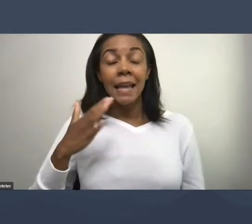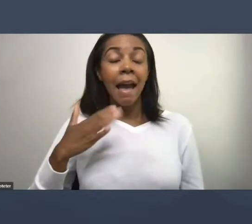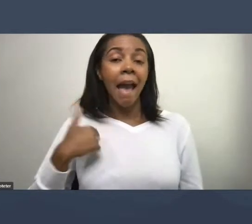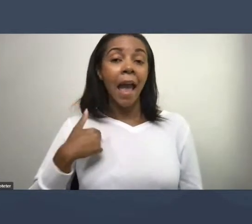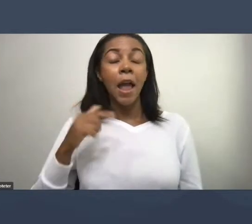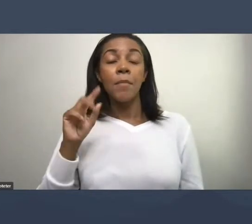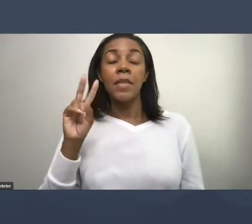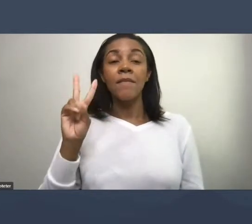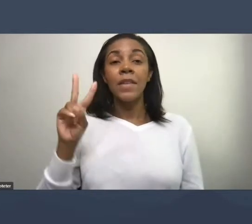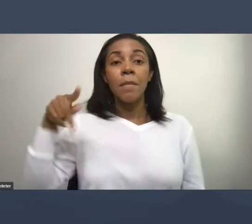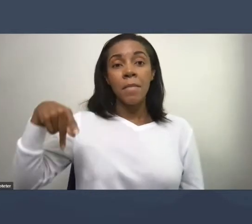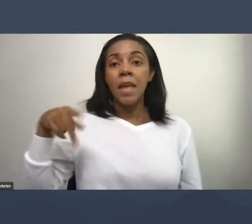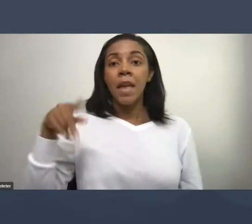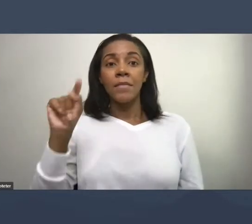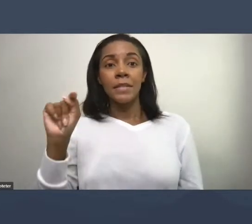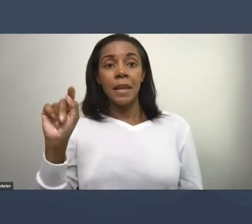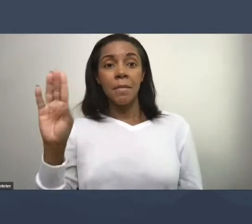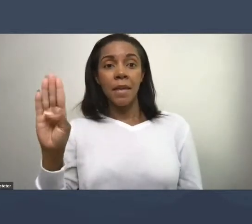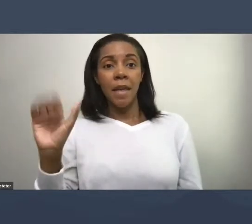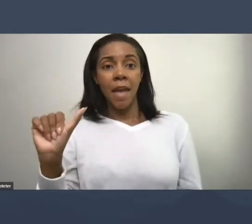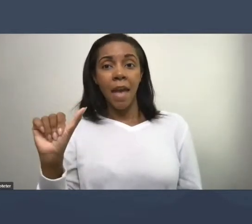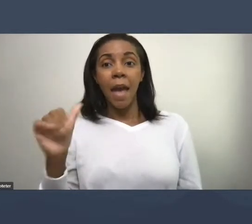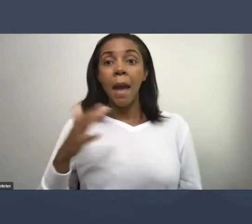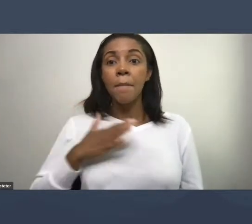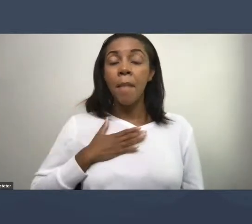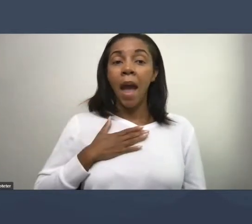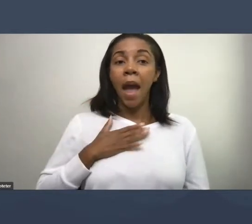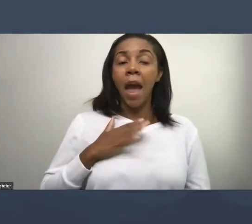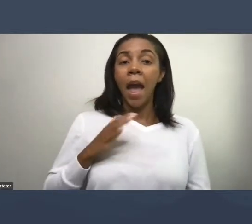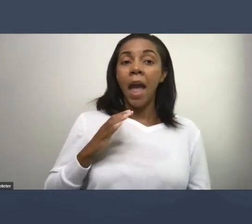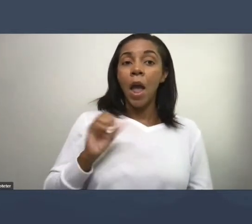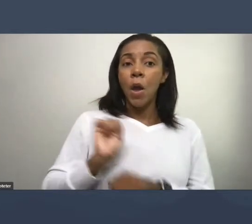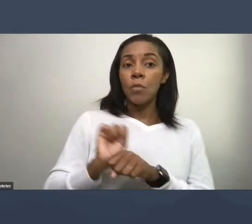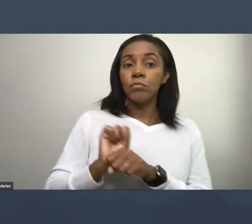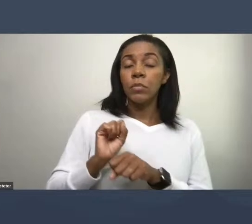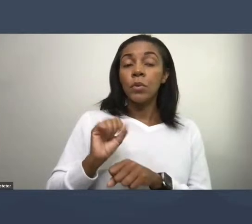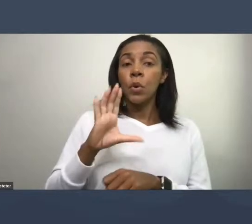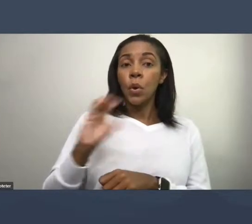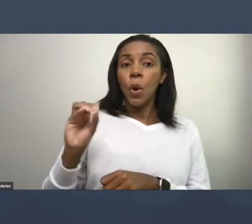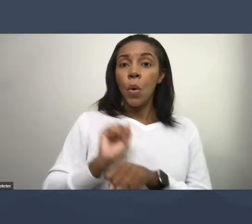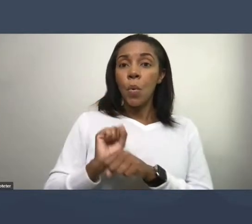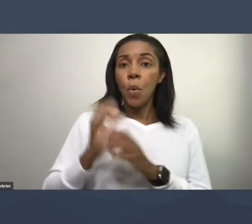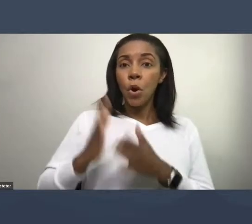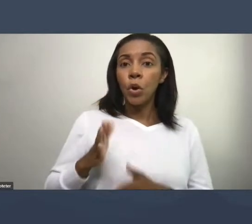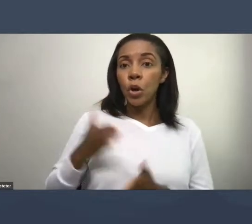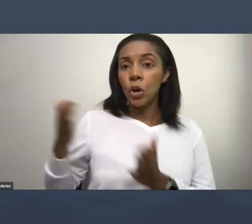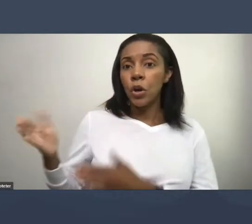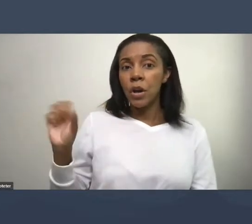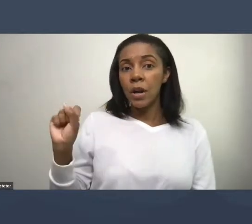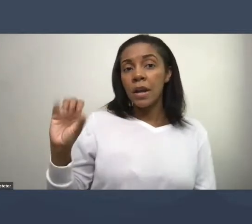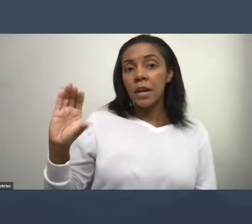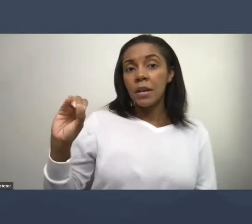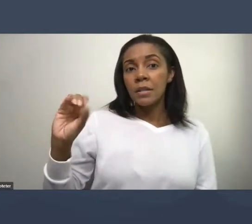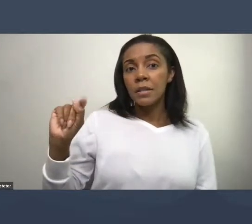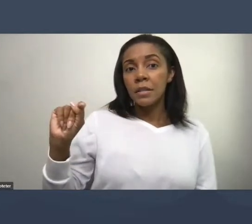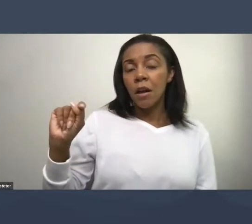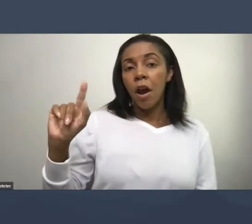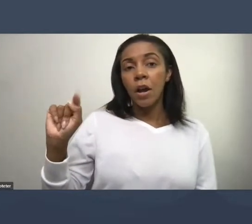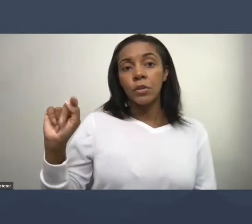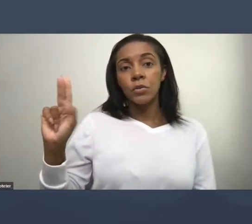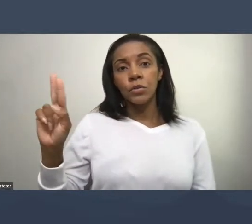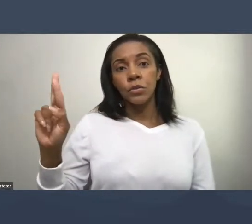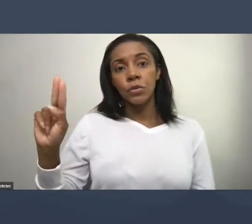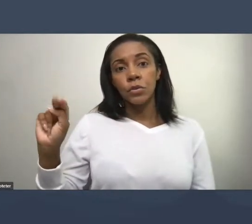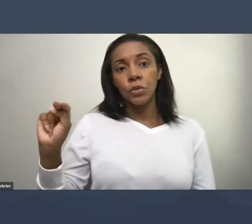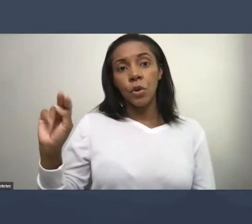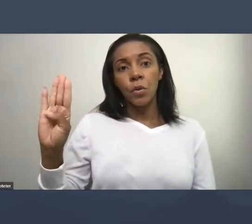for TVA. My colleagues with me this morning are Scott Turnbow, Dr. Scott Turnbow.